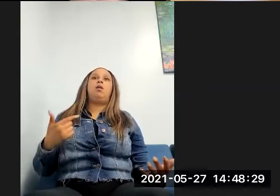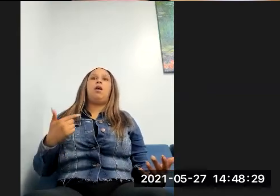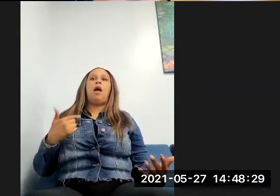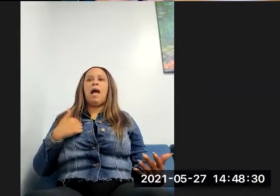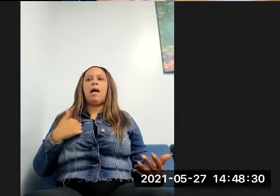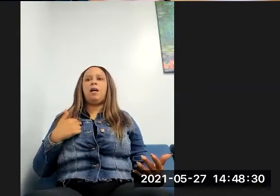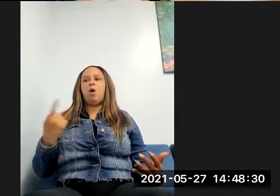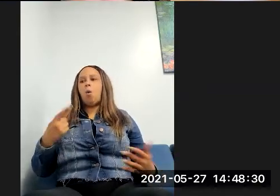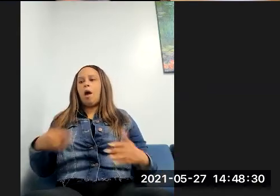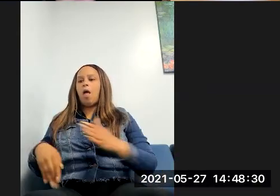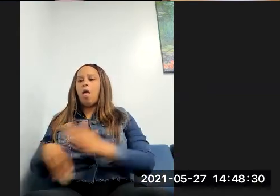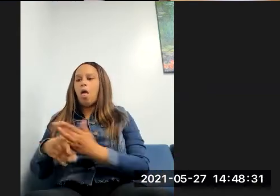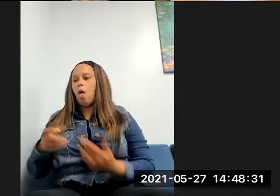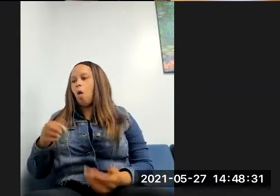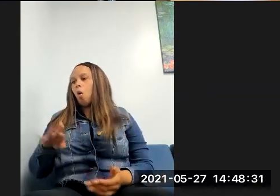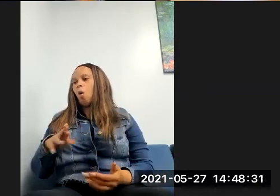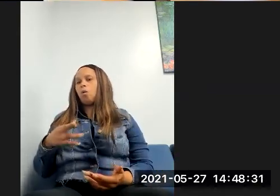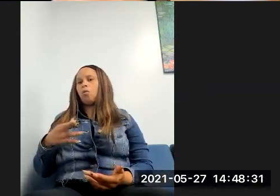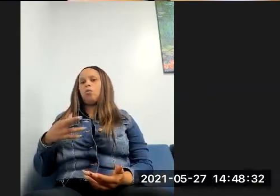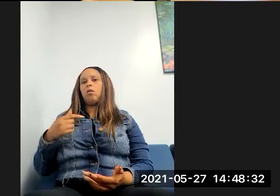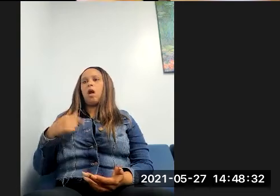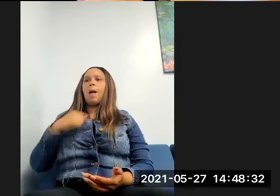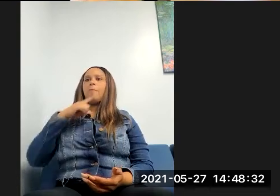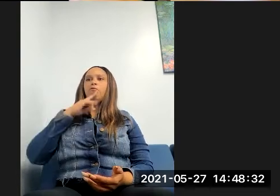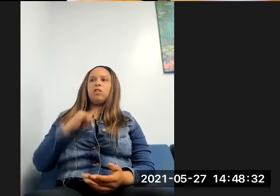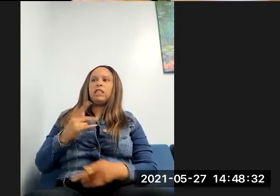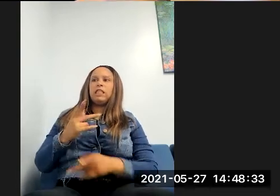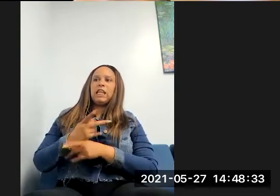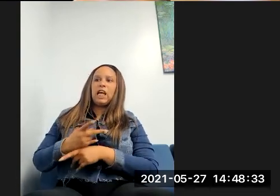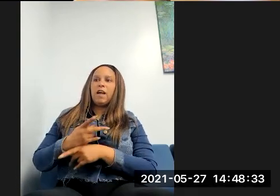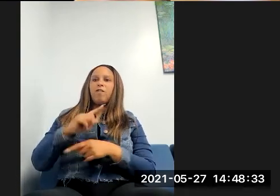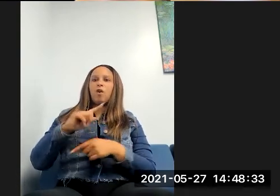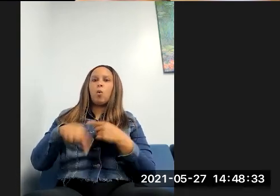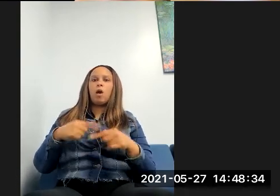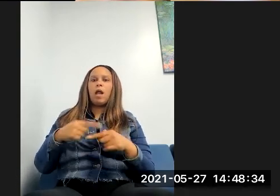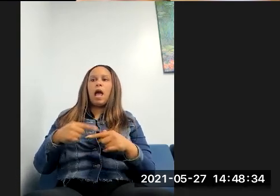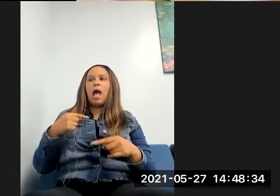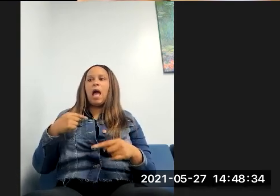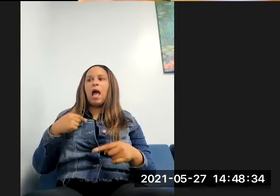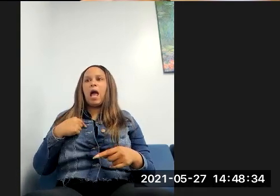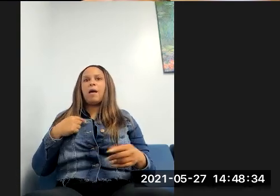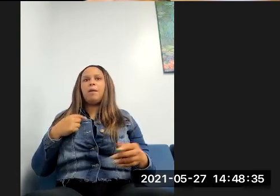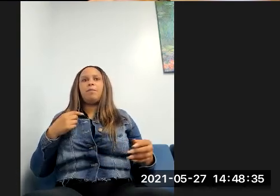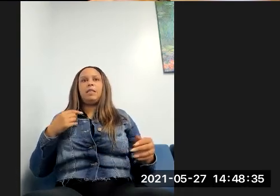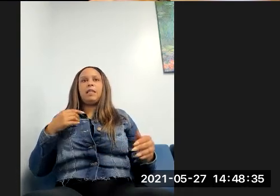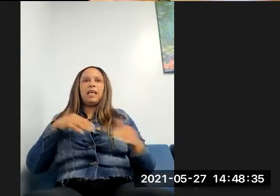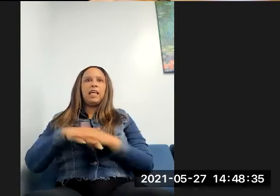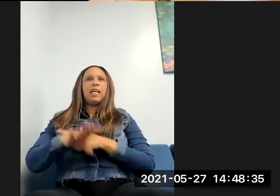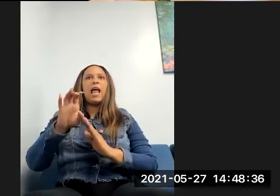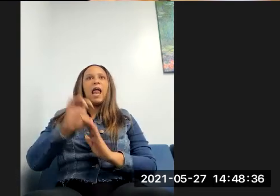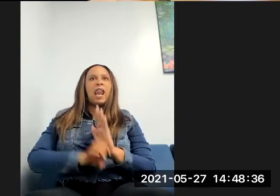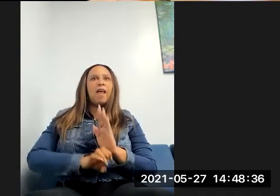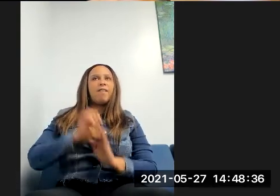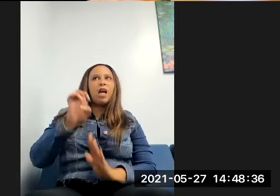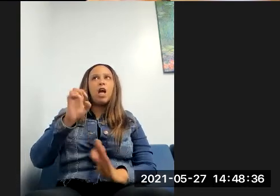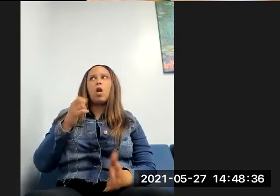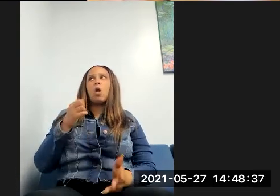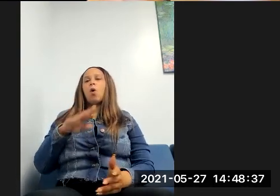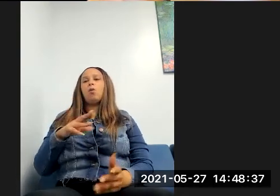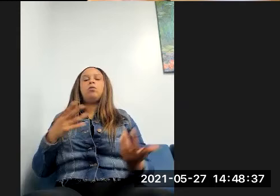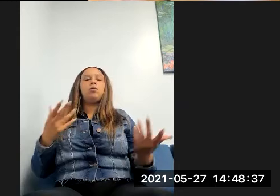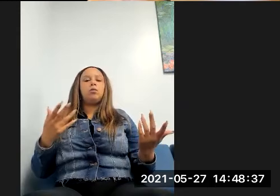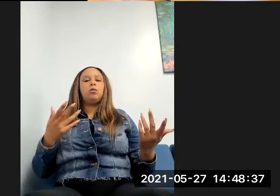or, ooh, I'm really careful when I am negotiating this elevator. Or so there is